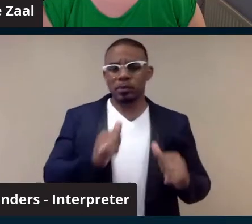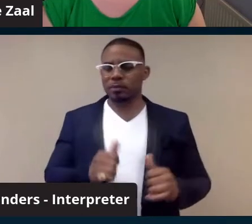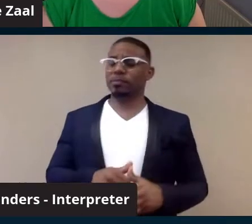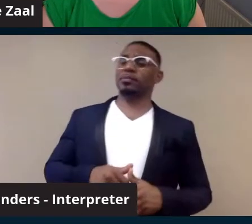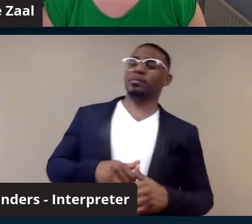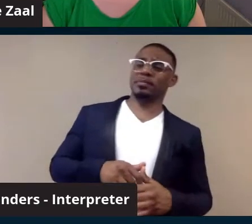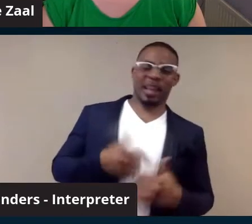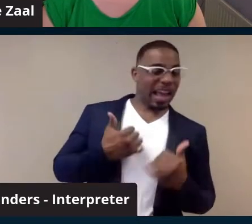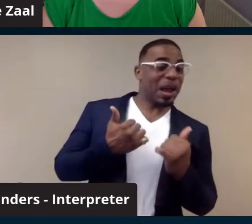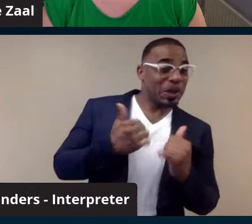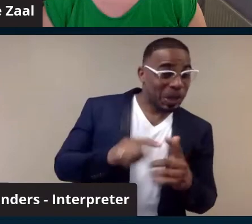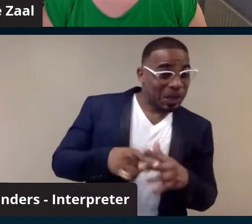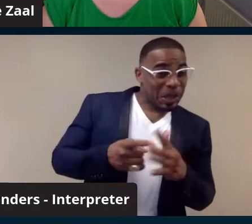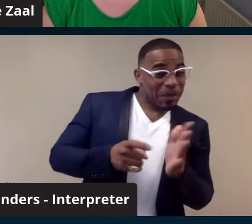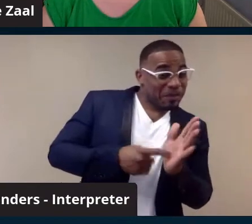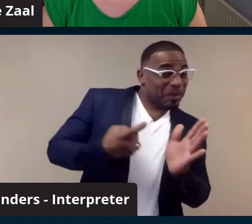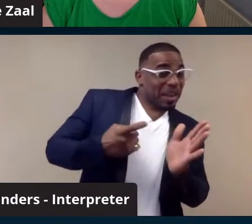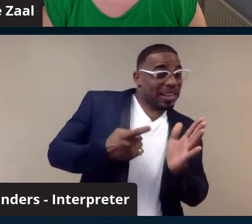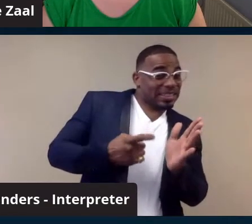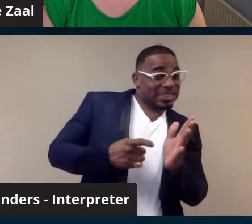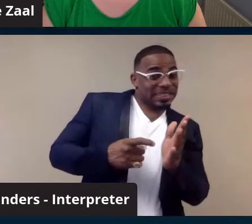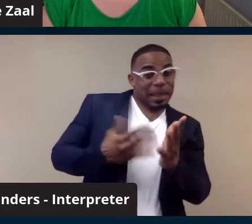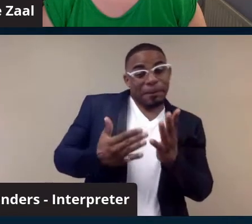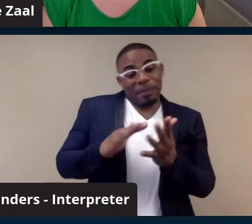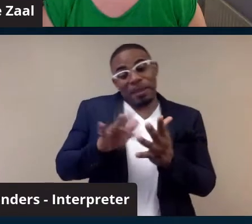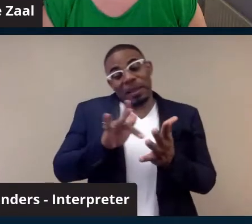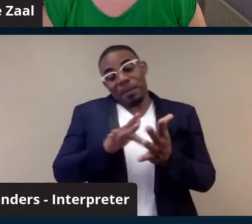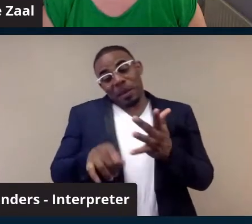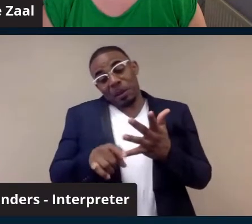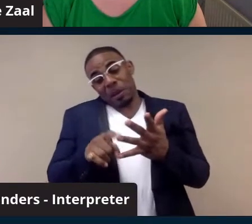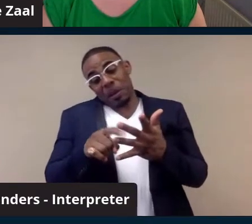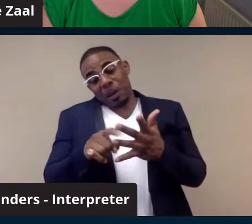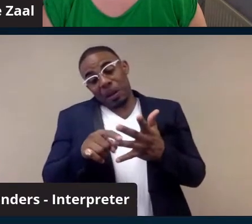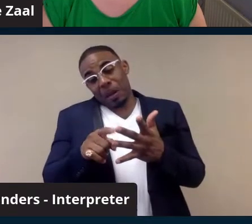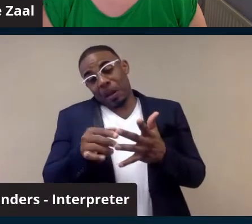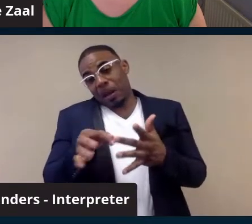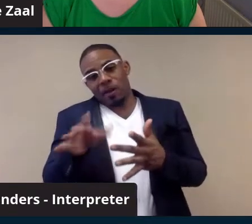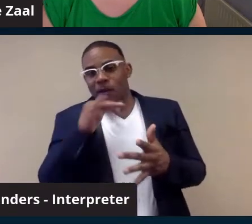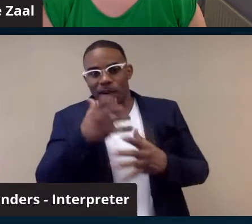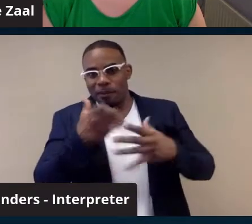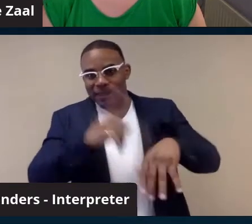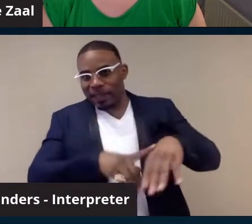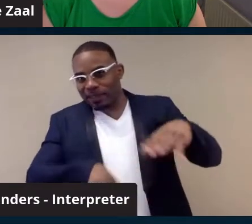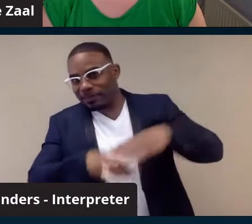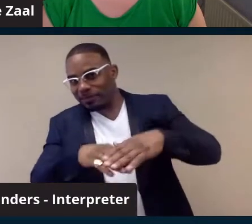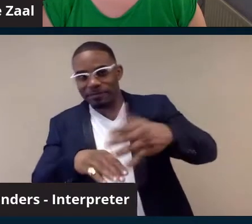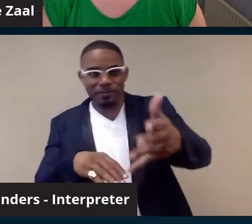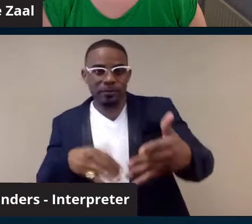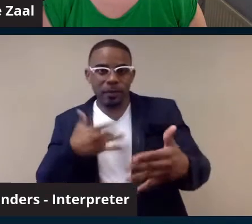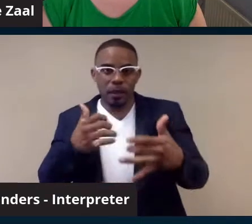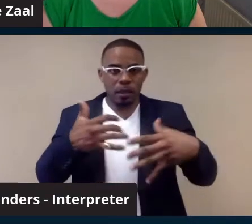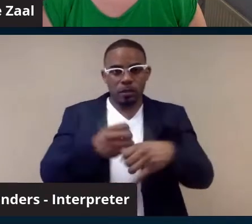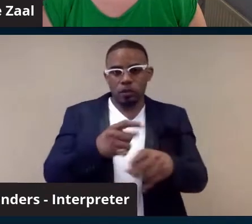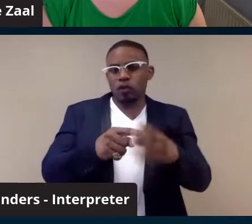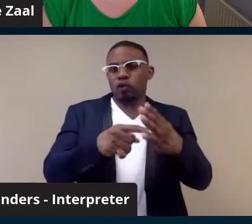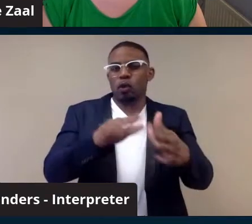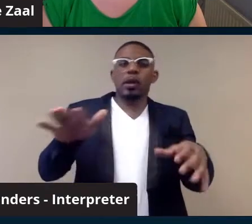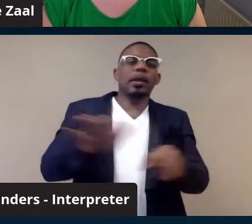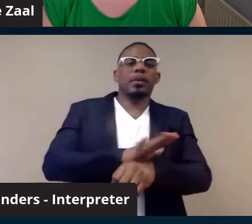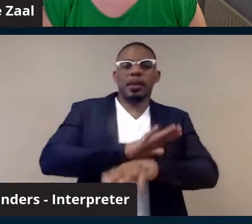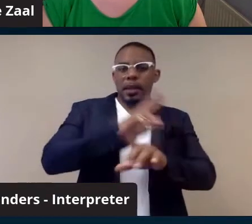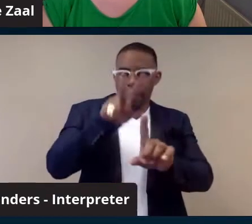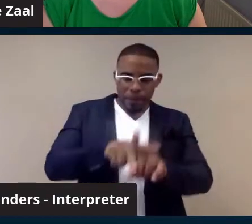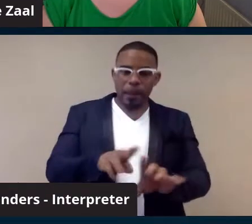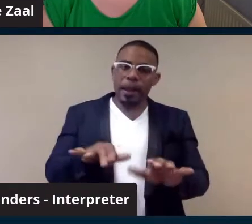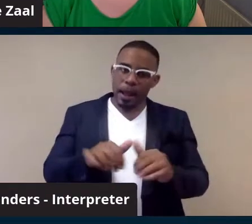I'll try to start from scratch, but maybe in the middle part I'll try to because we don't have much time, I'll just show a complete application and